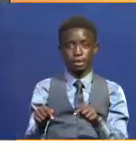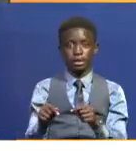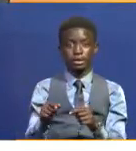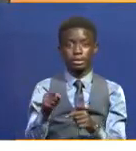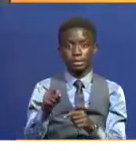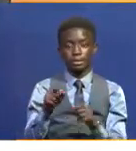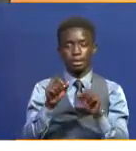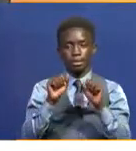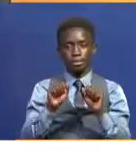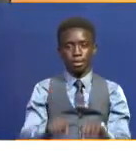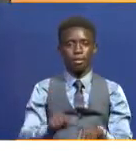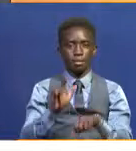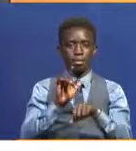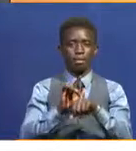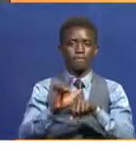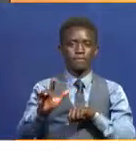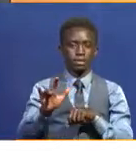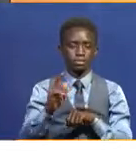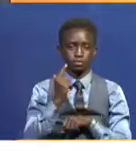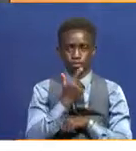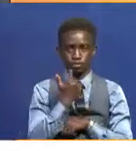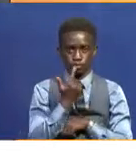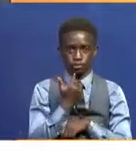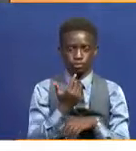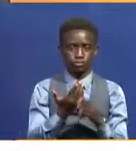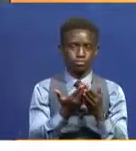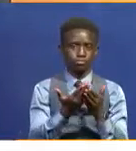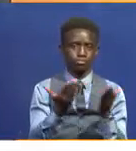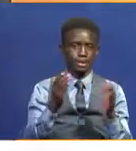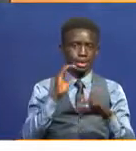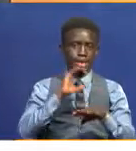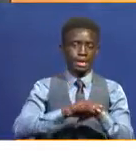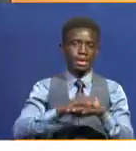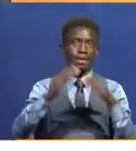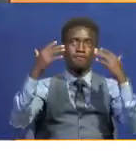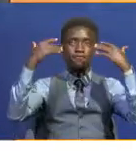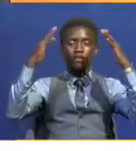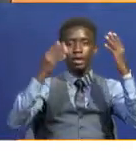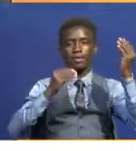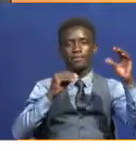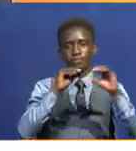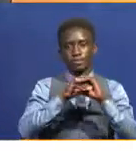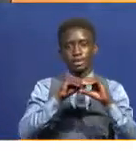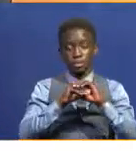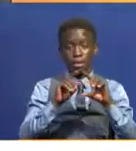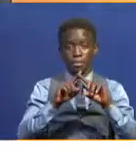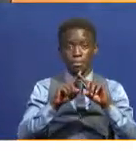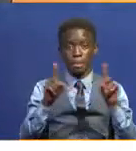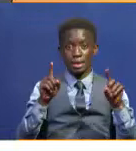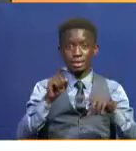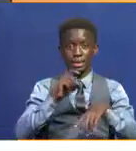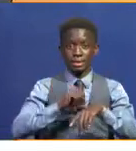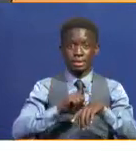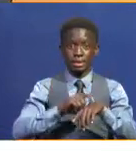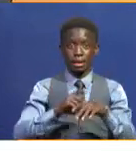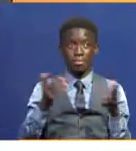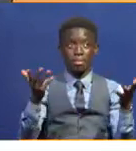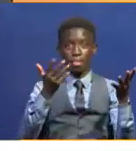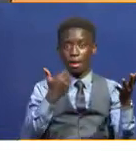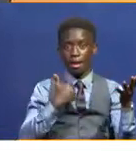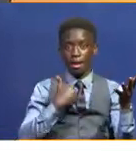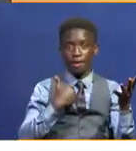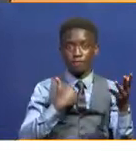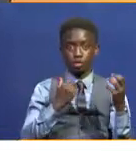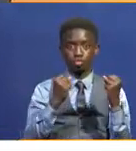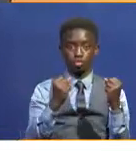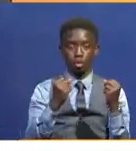can be a hindrance to getting foreign investments. But in moments when we've had a stable